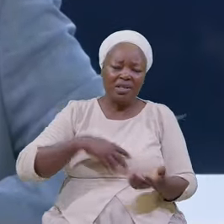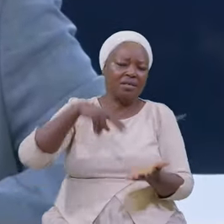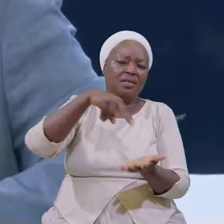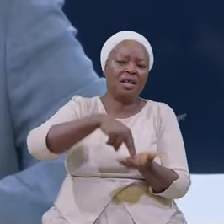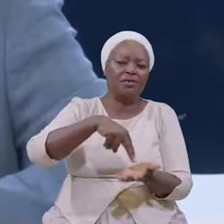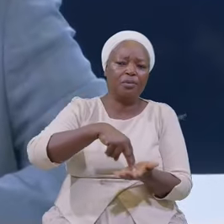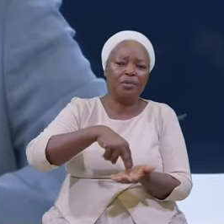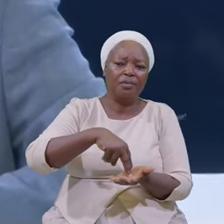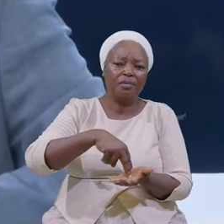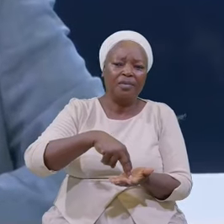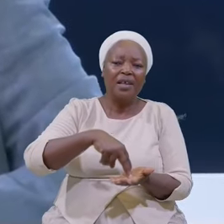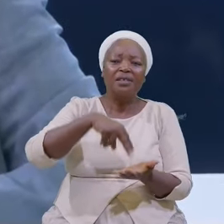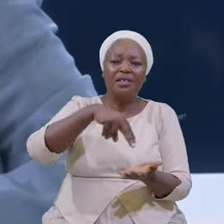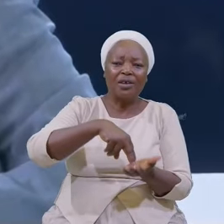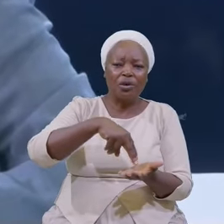plaît, tenez-vous.